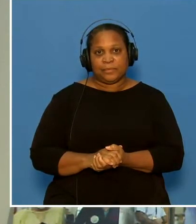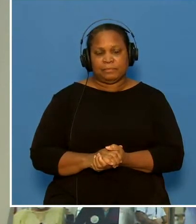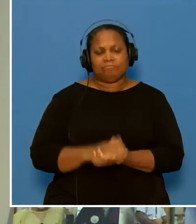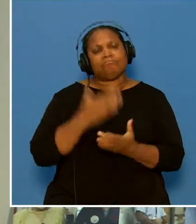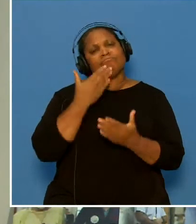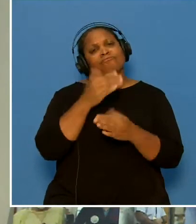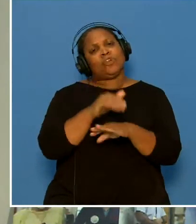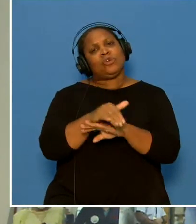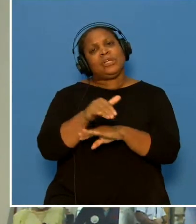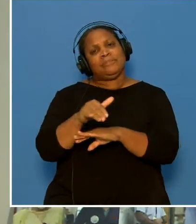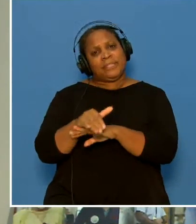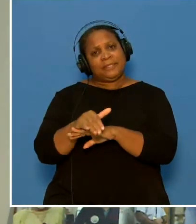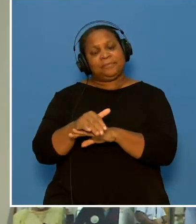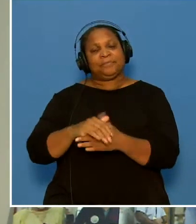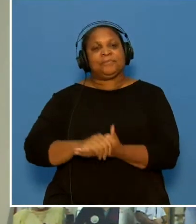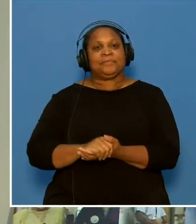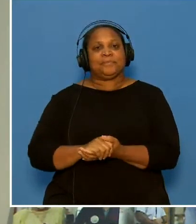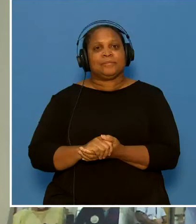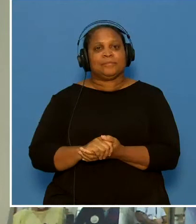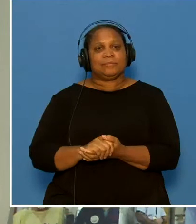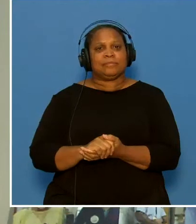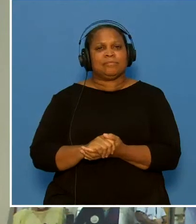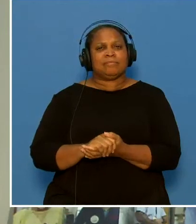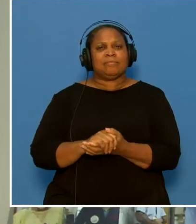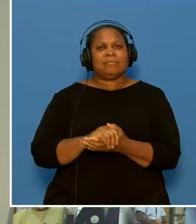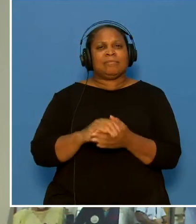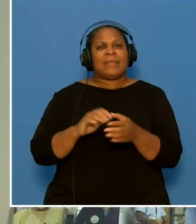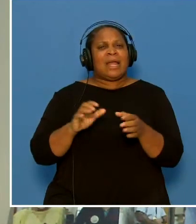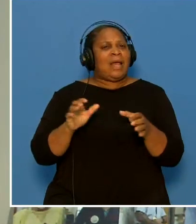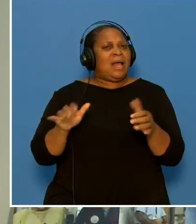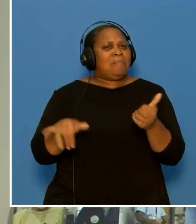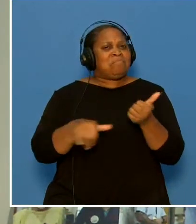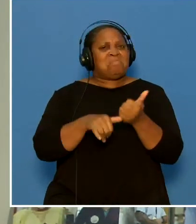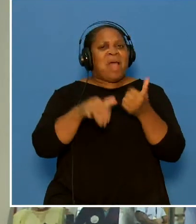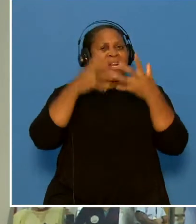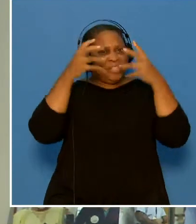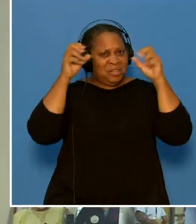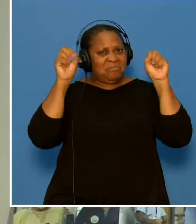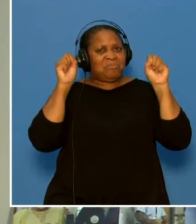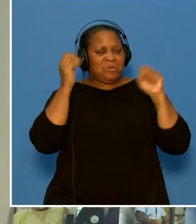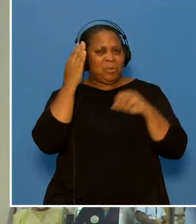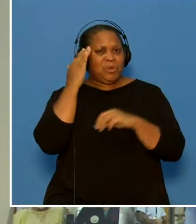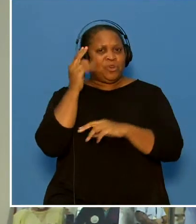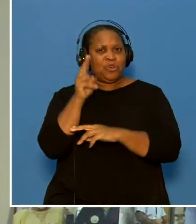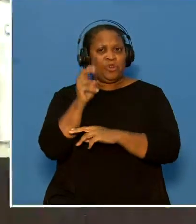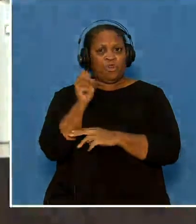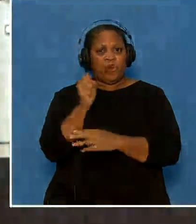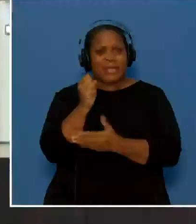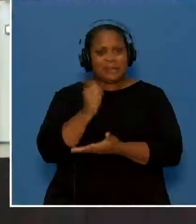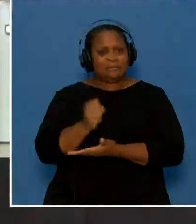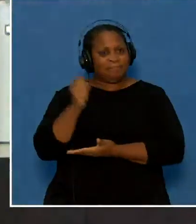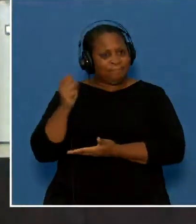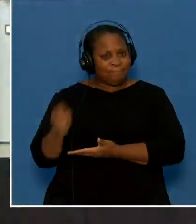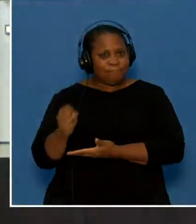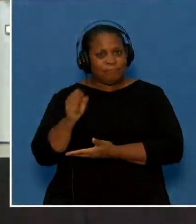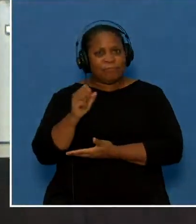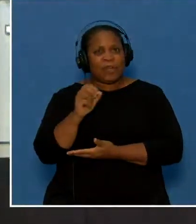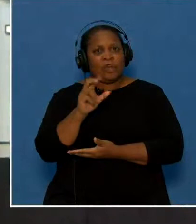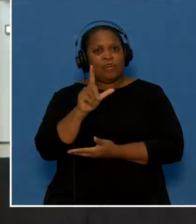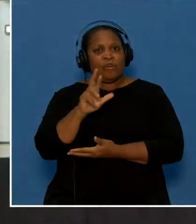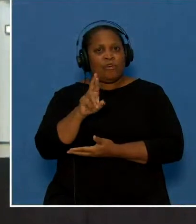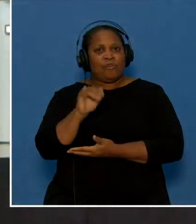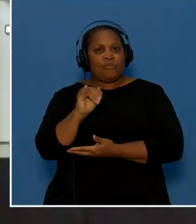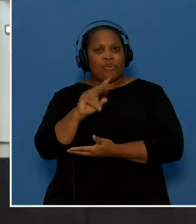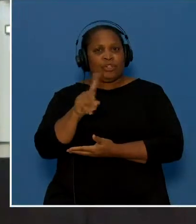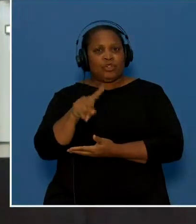Good evening. Good evening. Acting Premier, we know that the U.S. Consul General Lee Rizzuto told